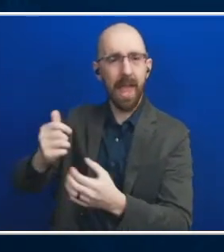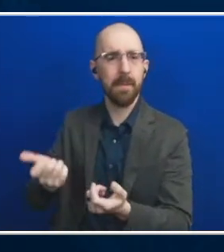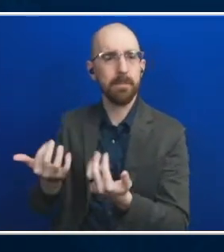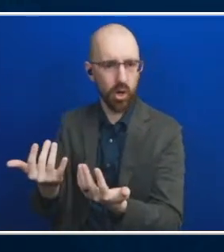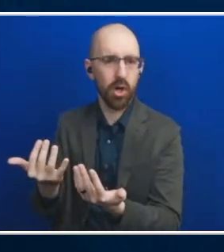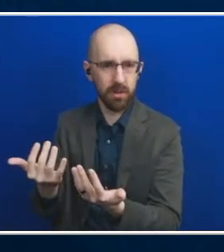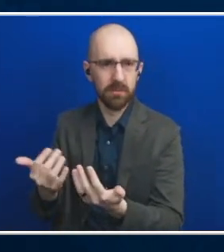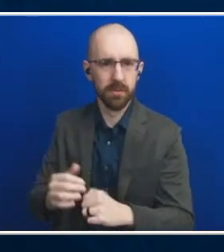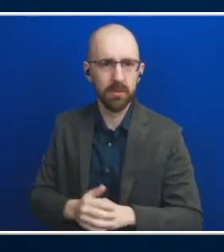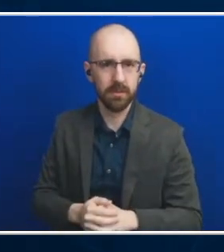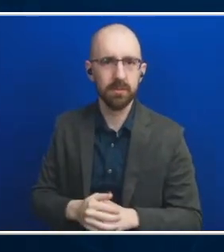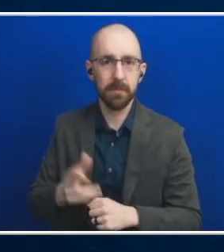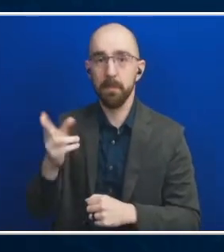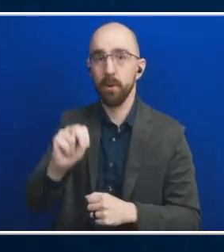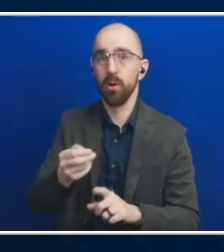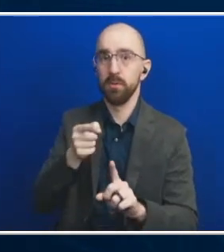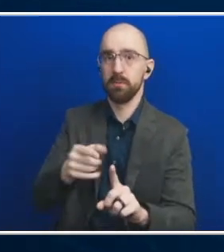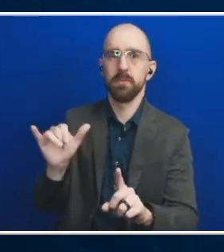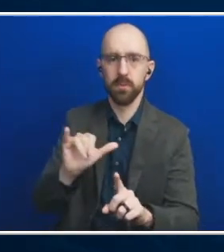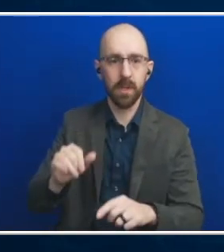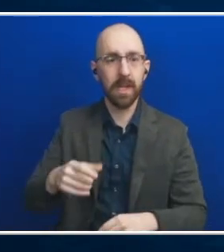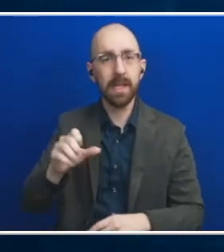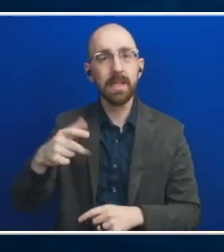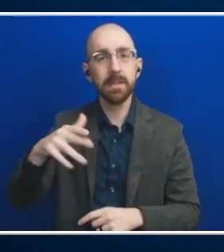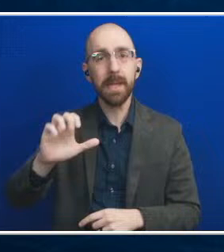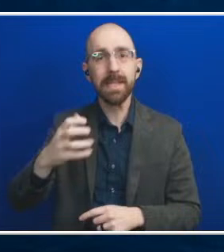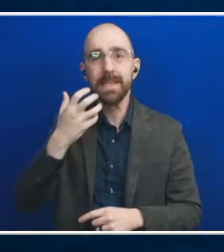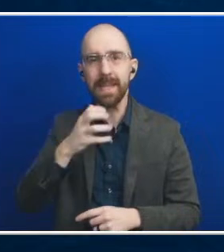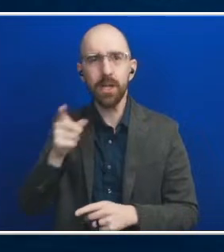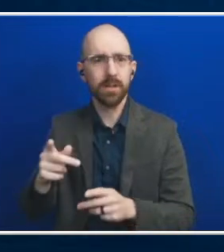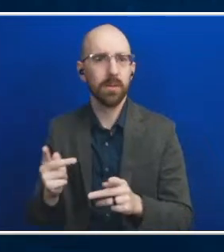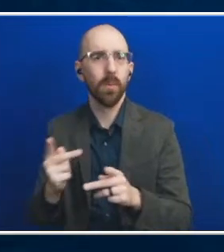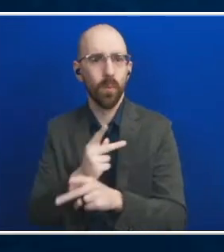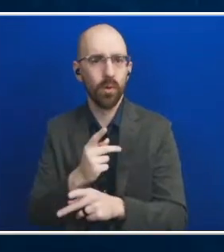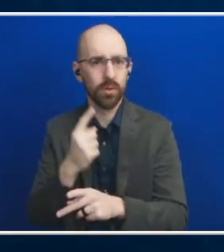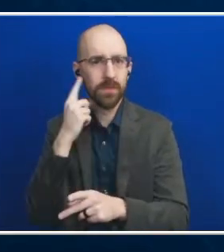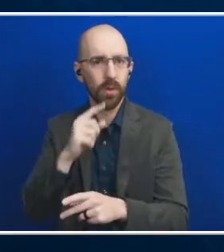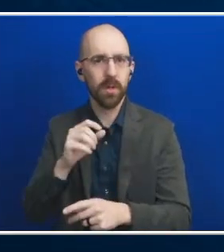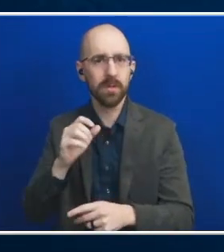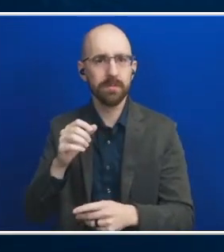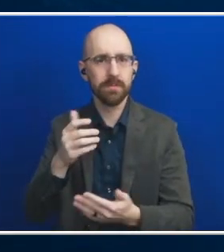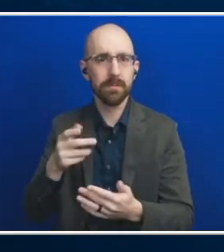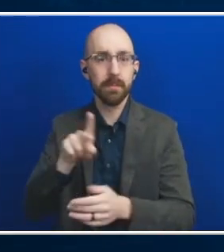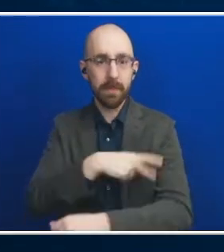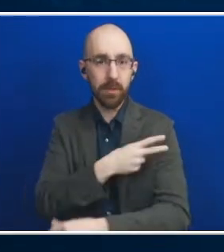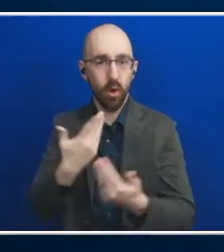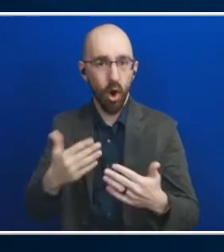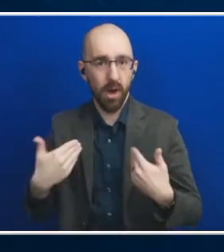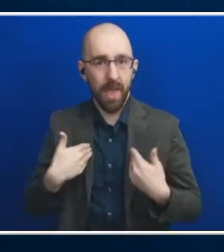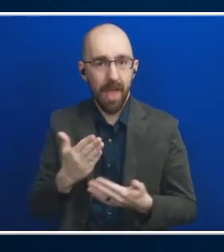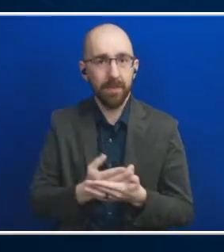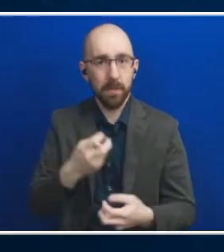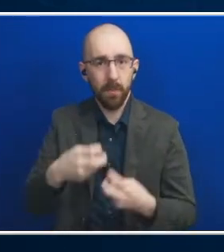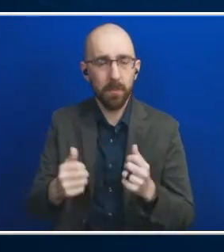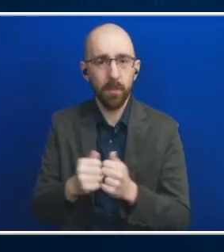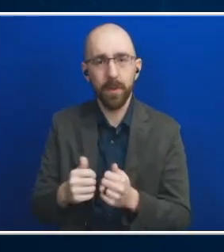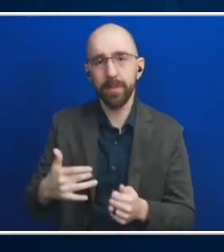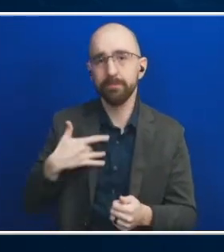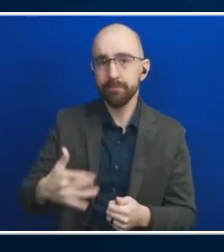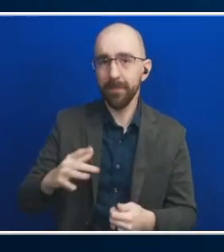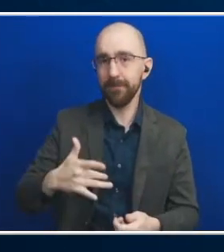burn. Space heaters are much worse for patients who have already got some problem with normal sensation, like patients who have